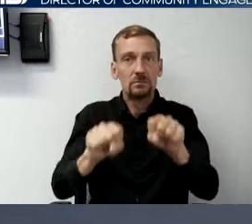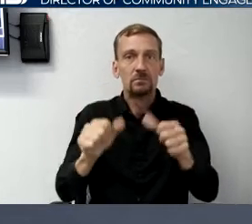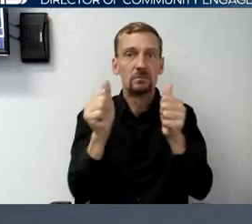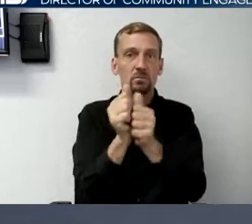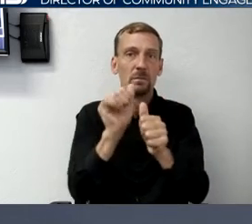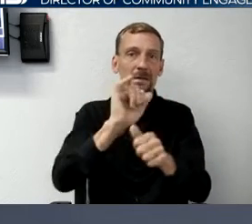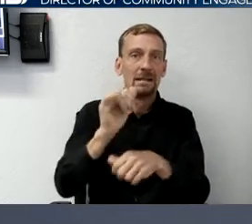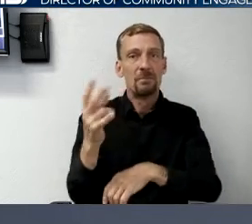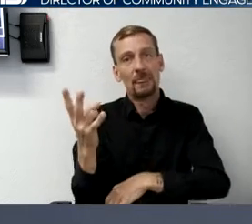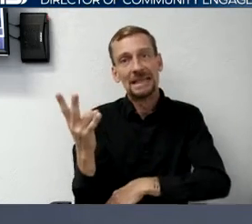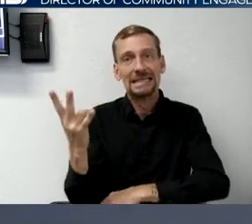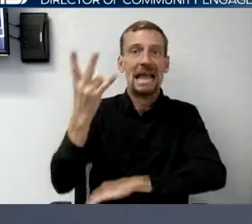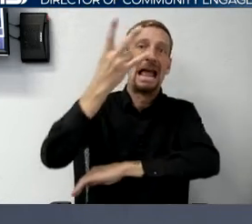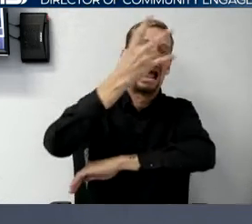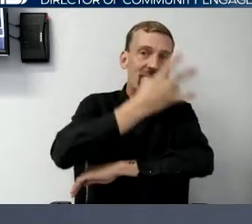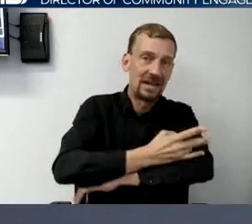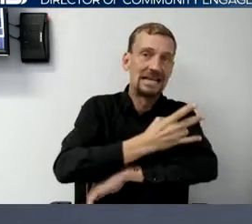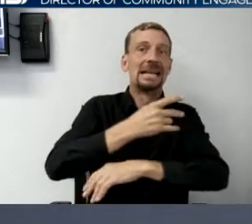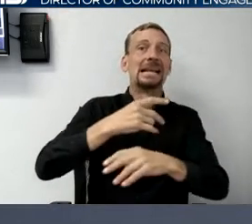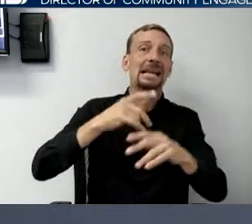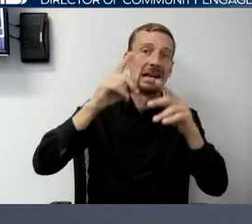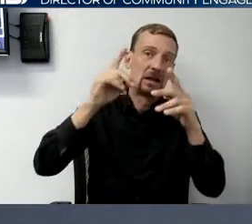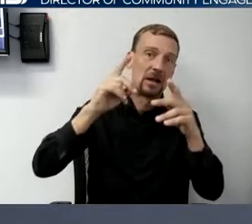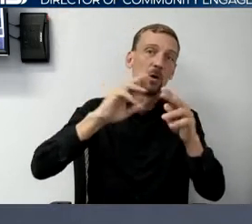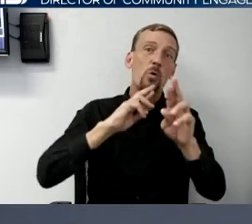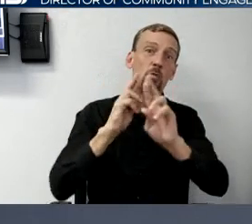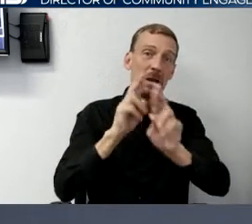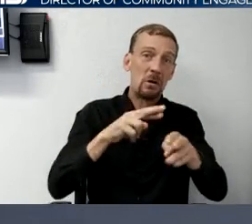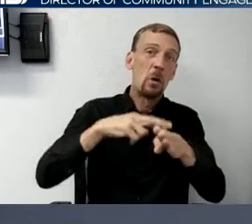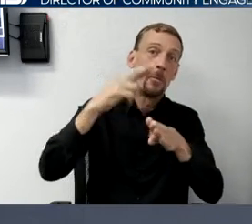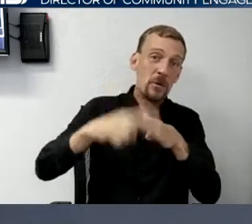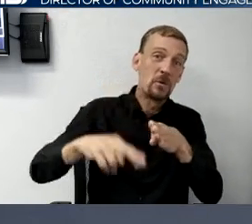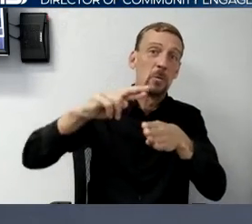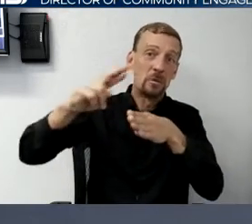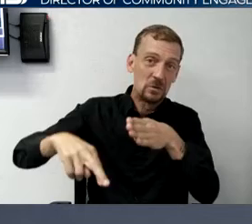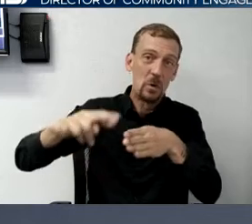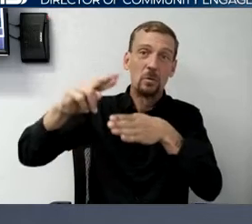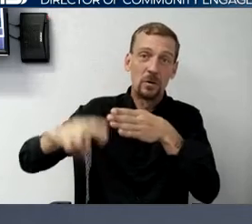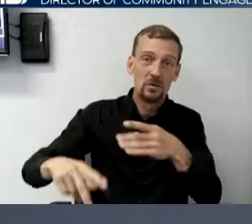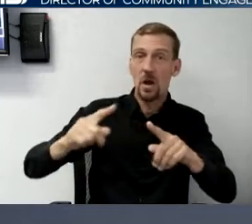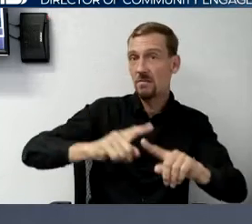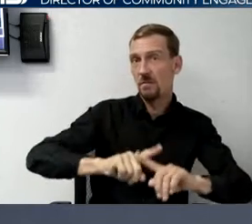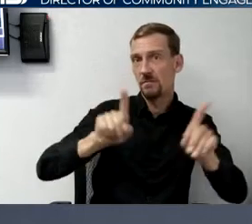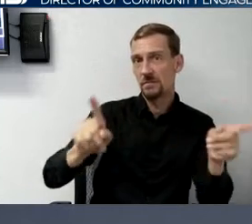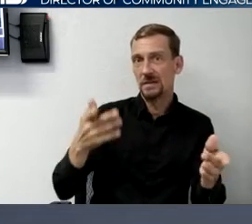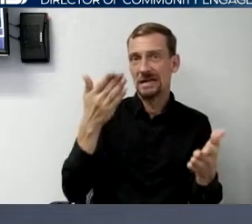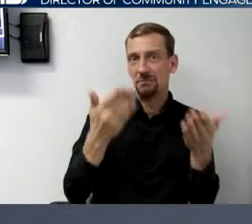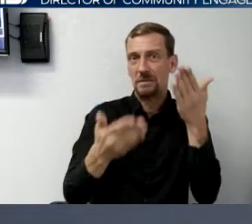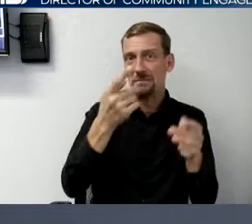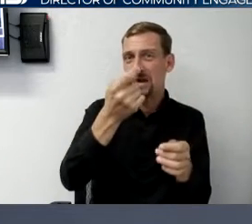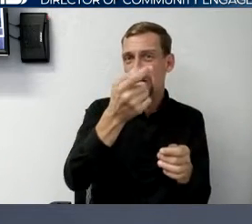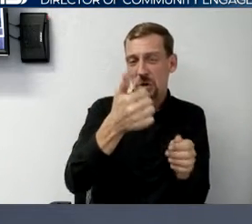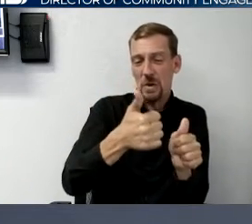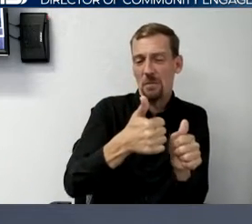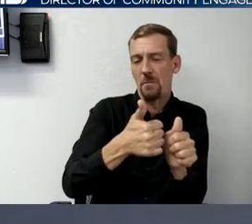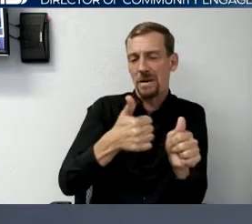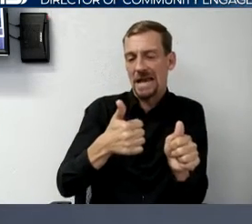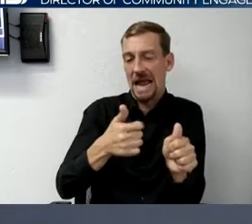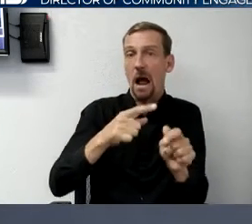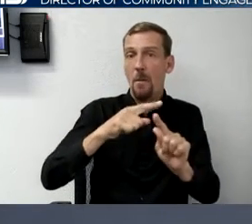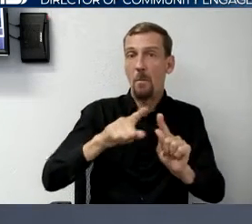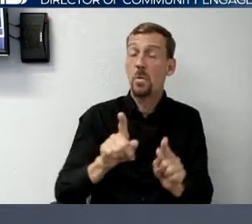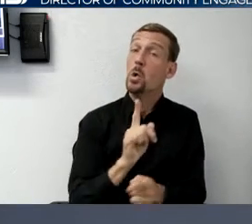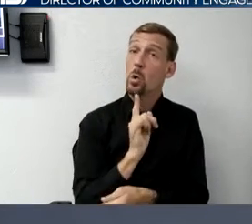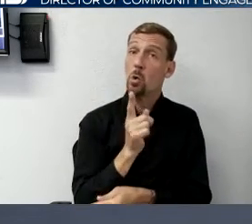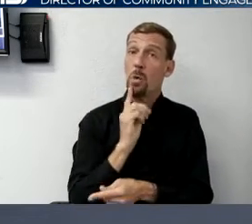7-day rolling or 14-day rolling positivity rate, that might be lagging a bit, but they're really